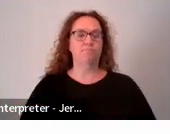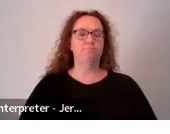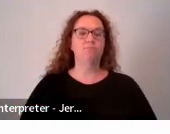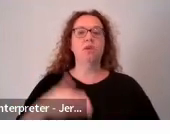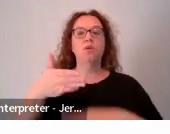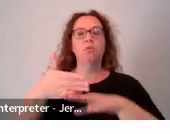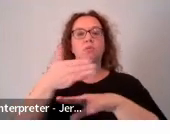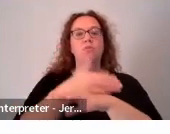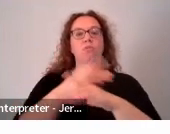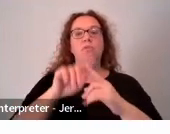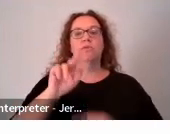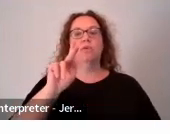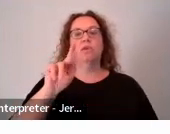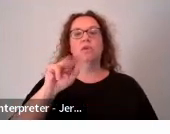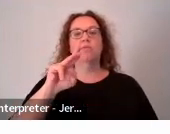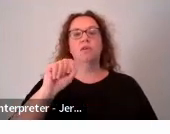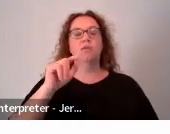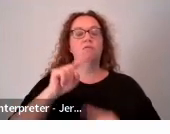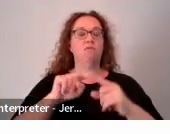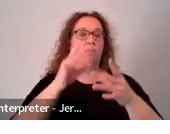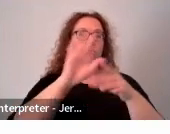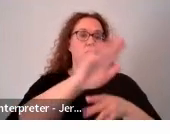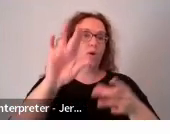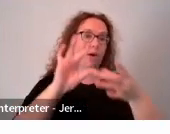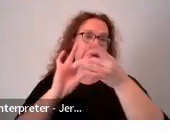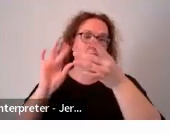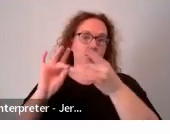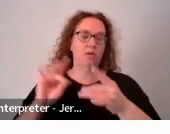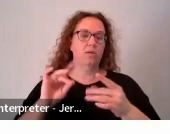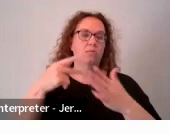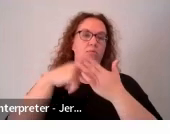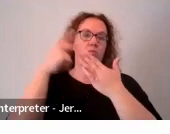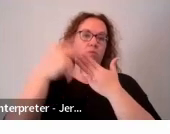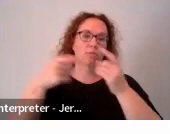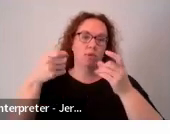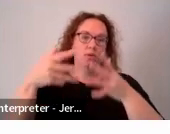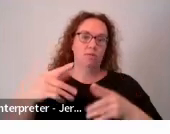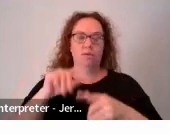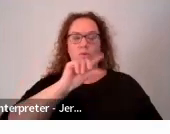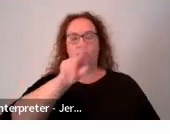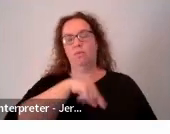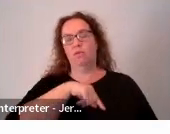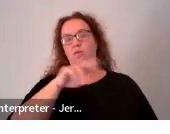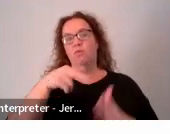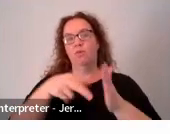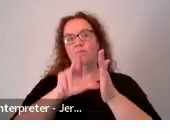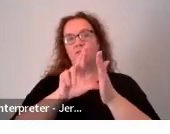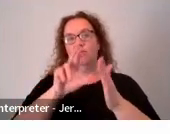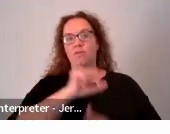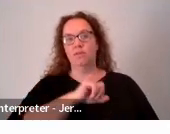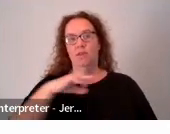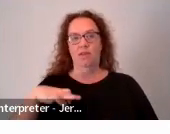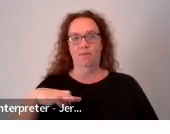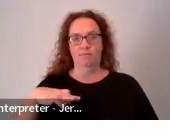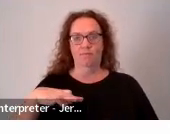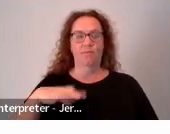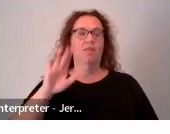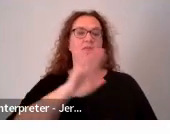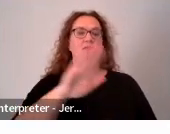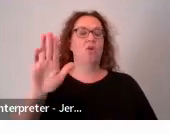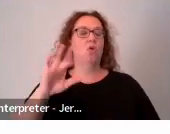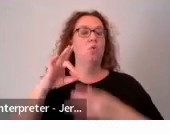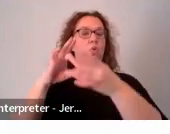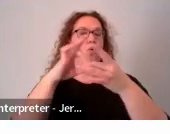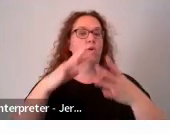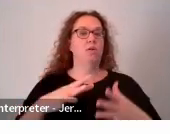are initiated through comments from stakeholders, program managers, and quality review staff. The KDAD's HCBS Quality Coordinator